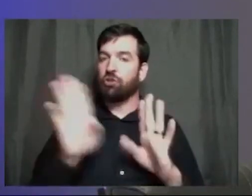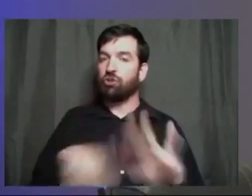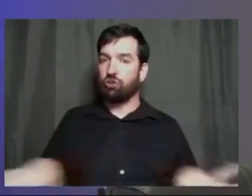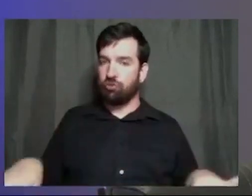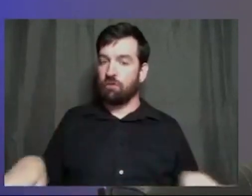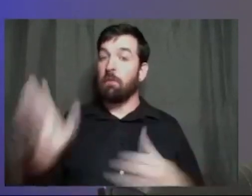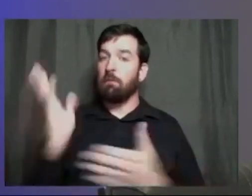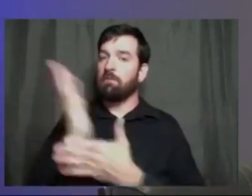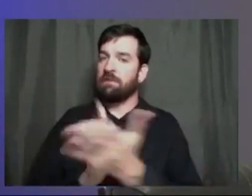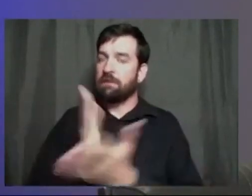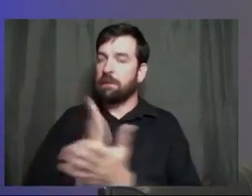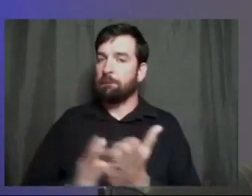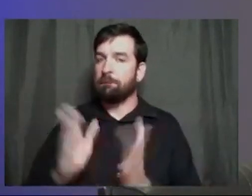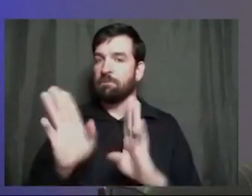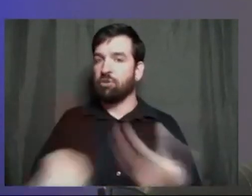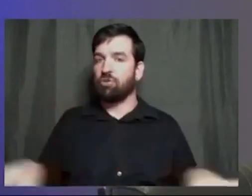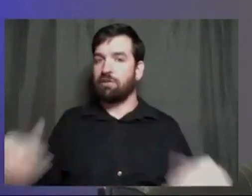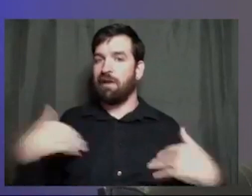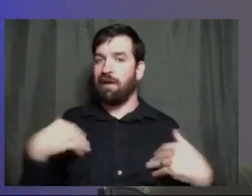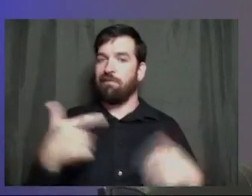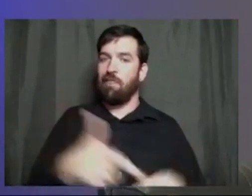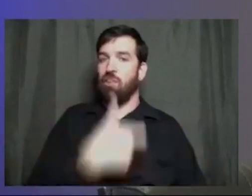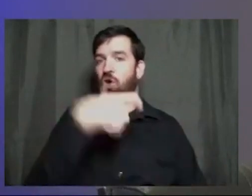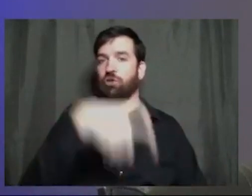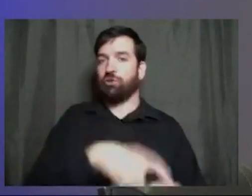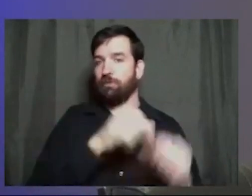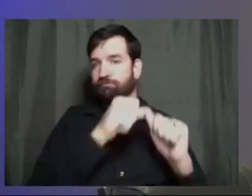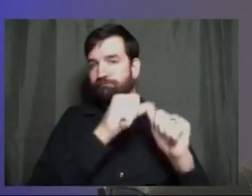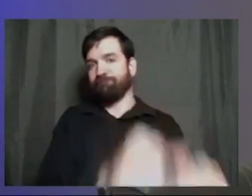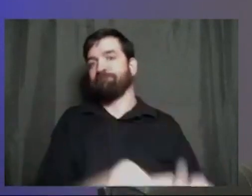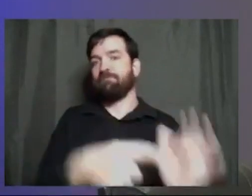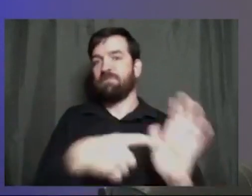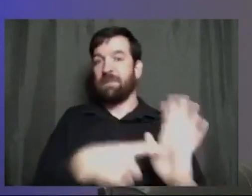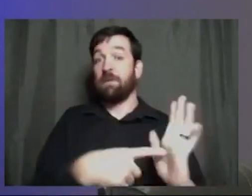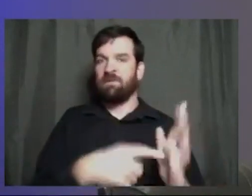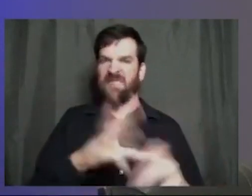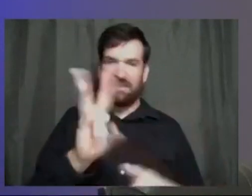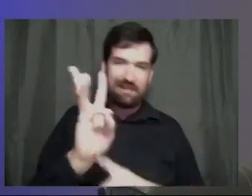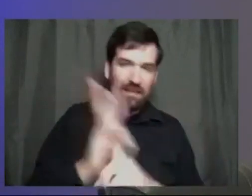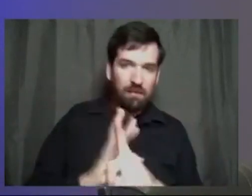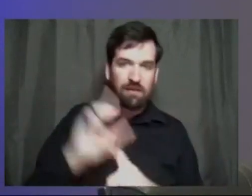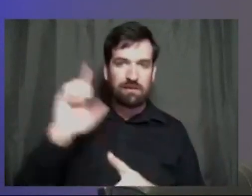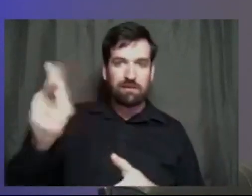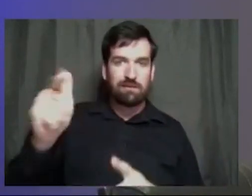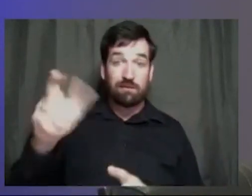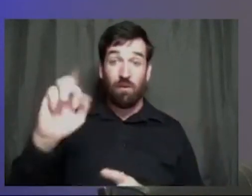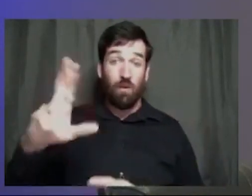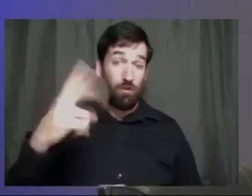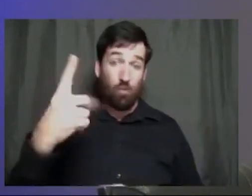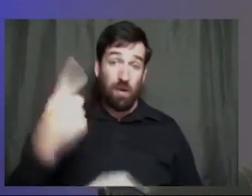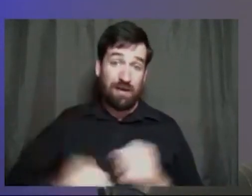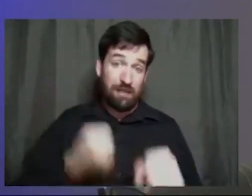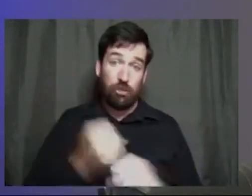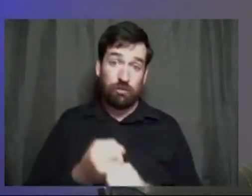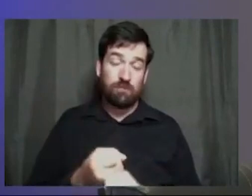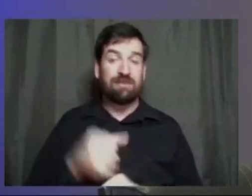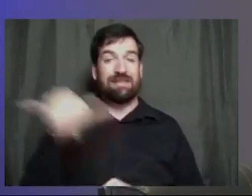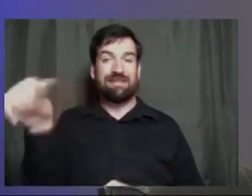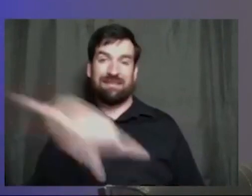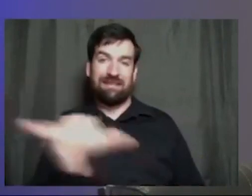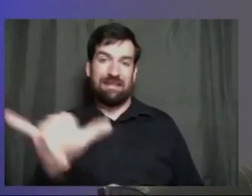who have long-term effects from COVID just the way adults do, 6 months out or even a year out from infection. In addition to